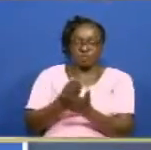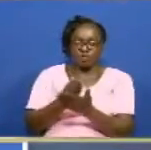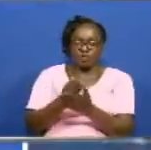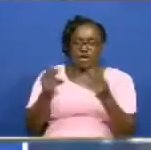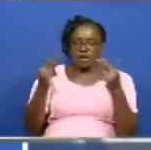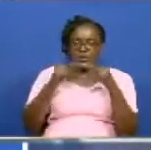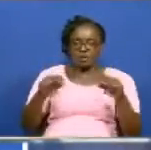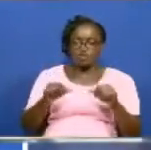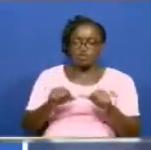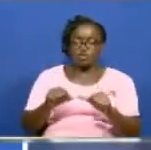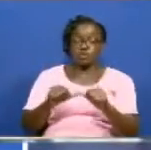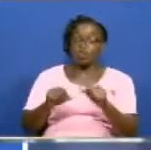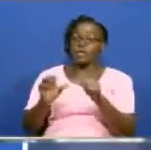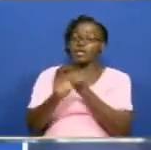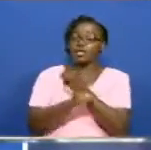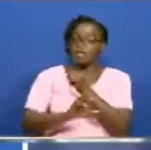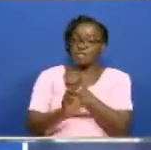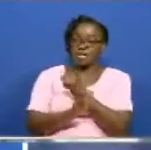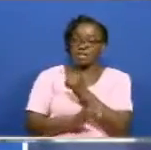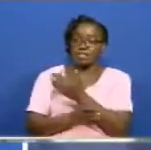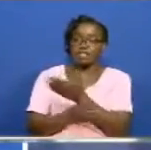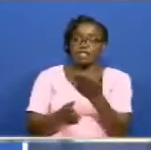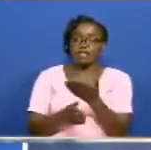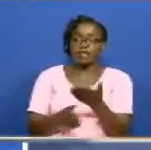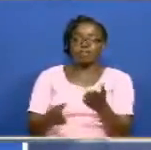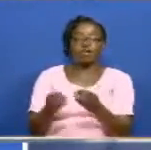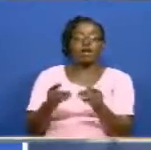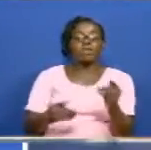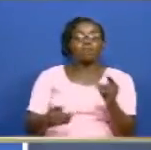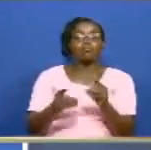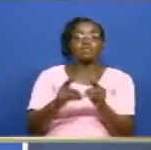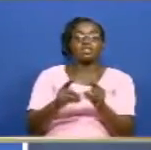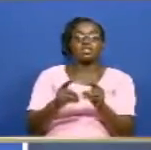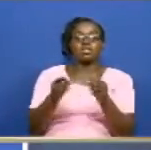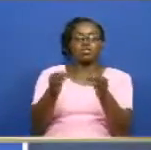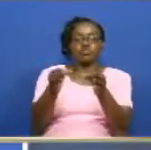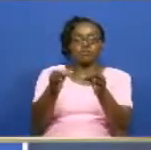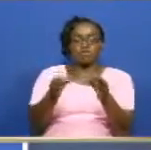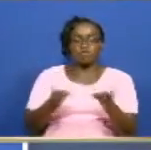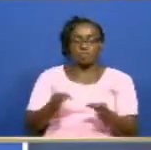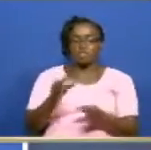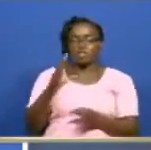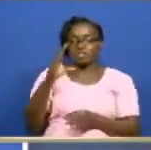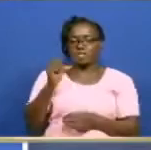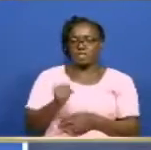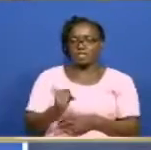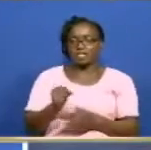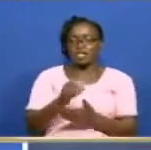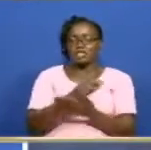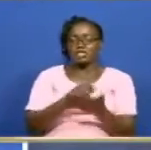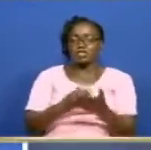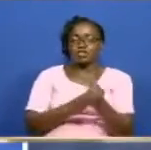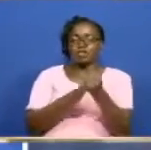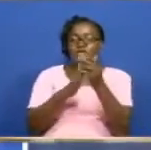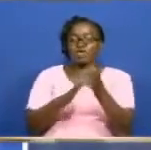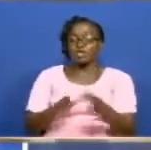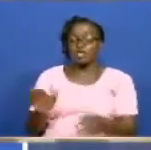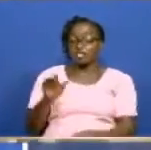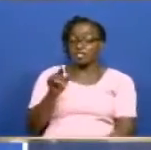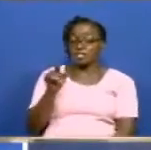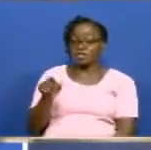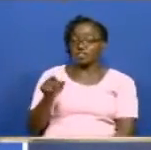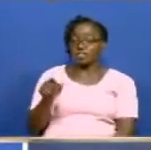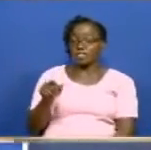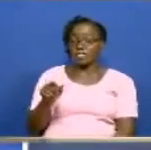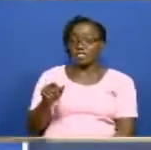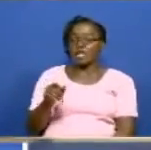country. The development followed a closed-door meeting by Treasury Cabinet Secretary Ukur Yatani and a section of leaders from the region. Yatani